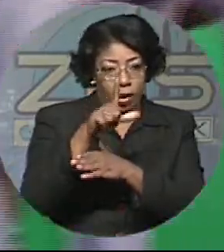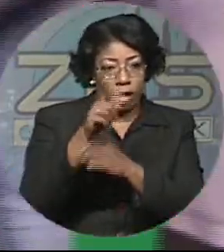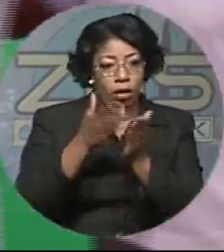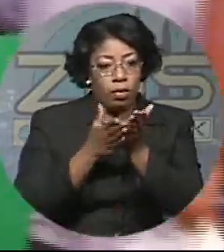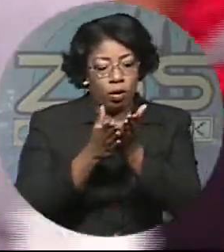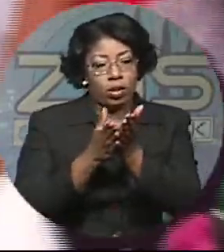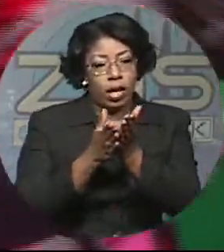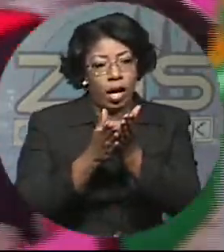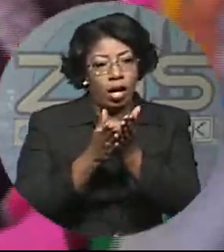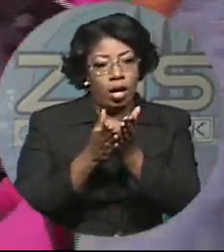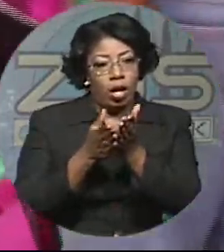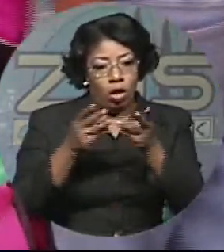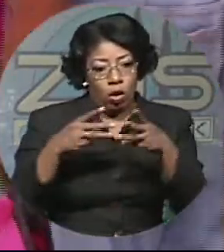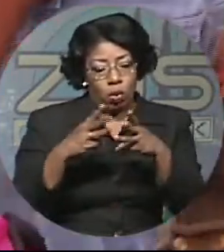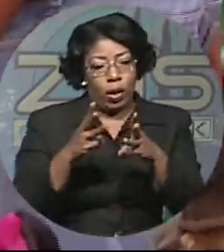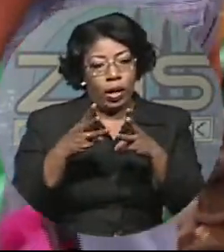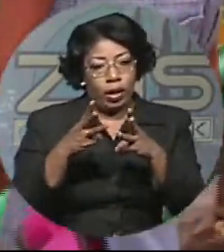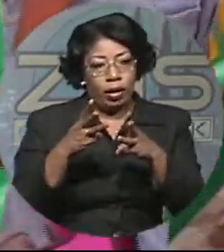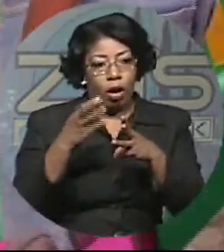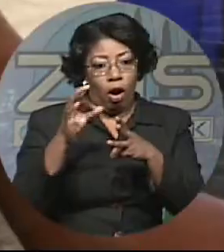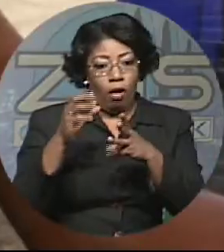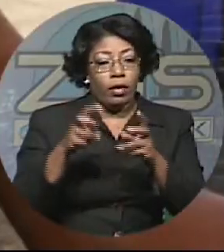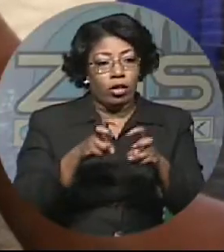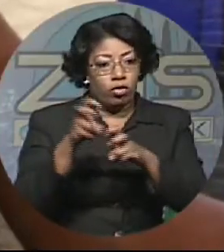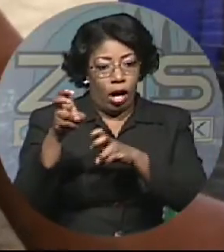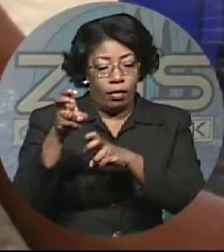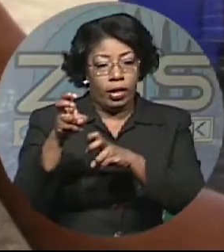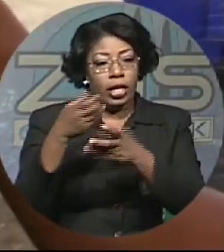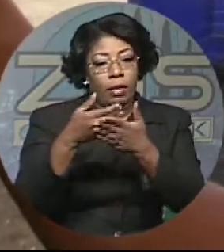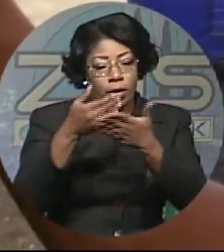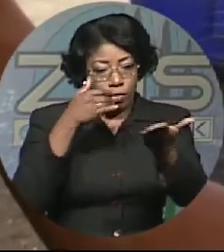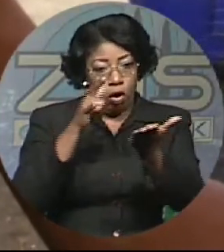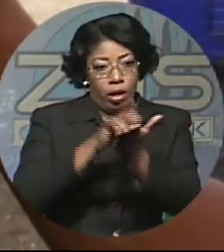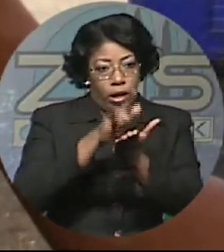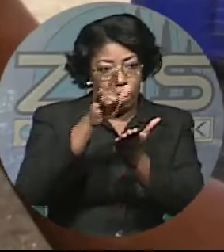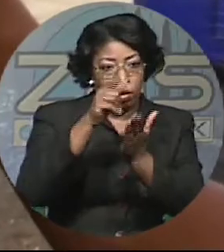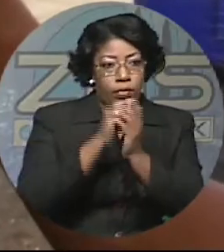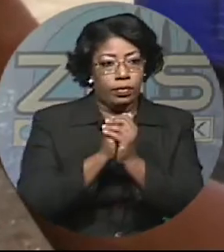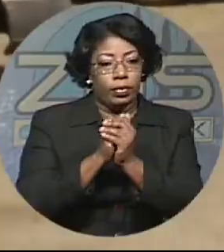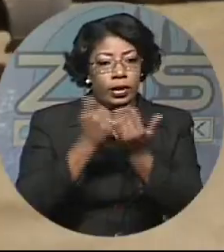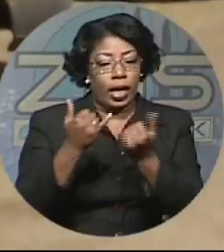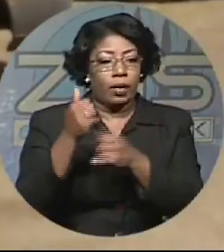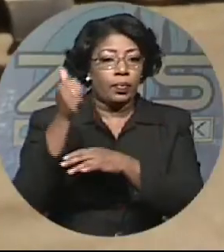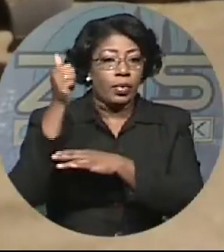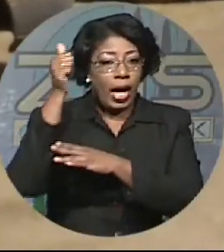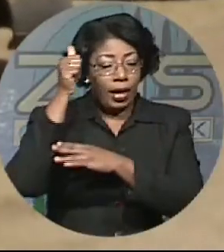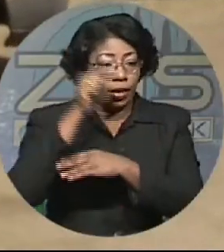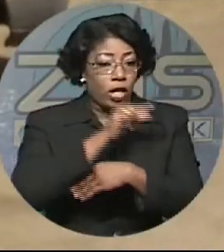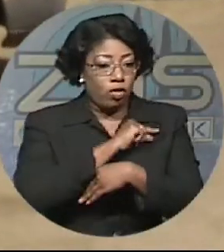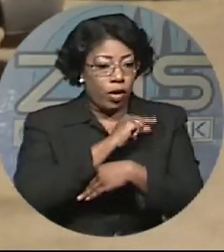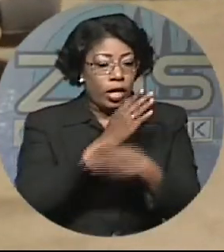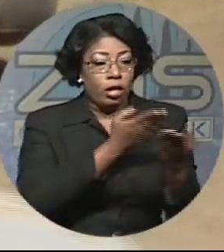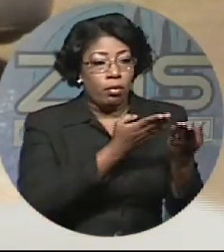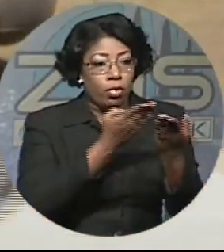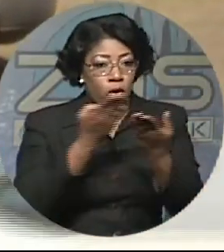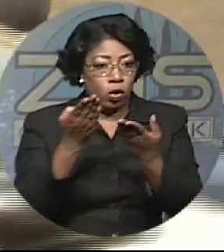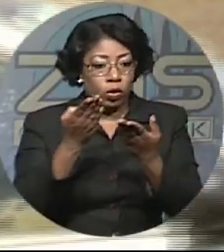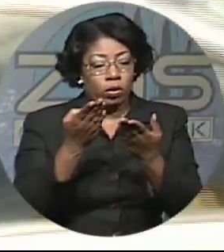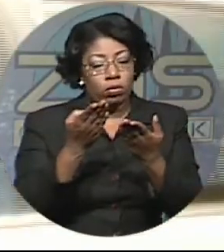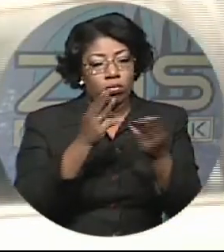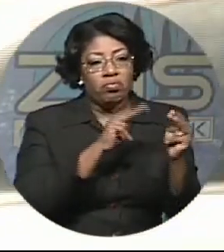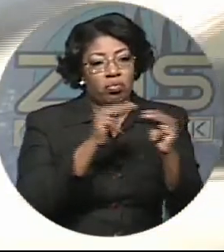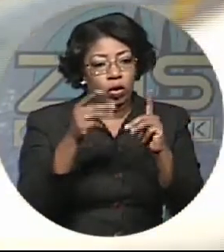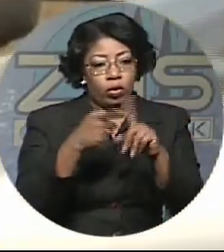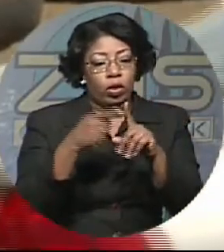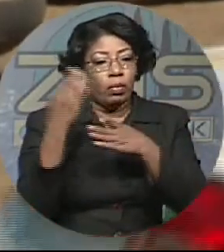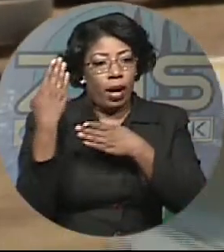travel long before air travel became popular. Anthony Green moved to Nassau for employment, but says he was returning home to